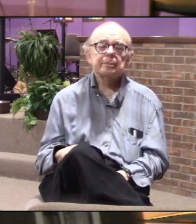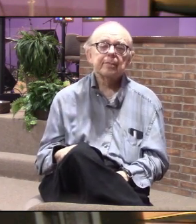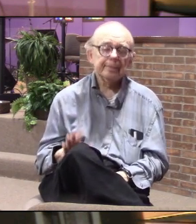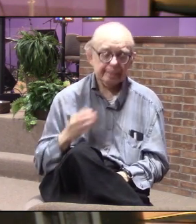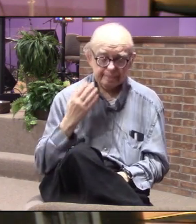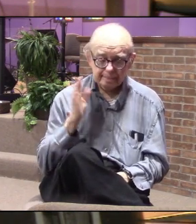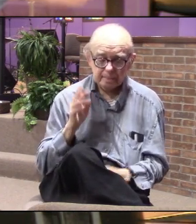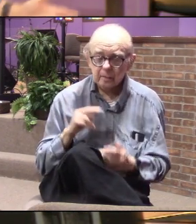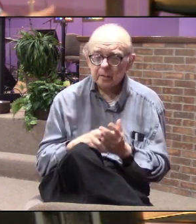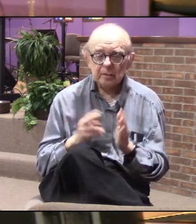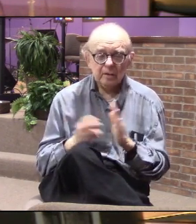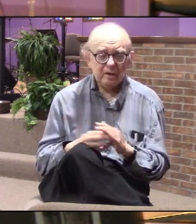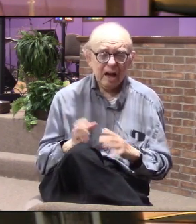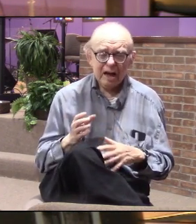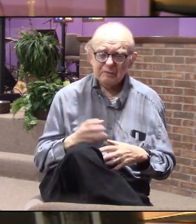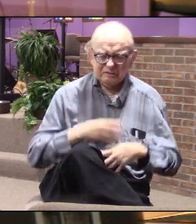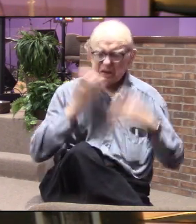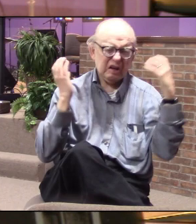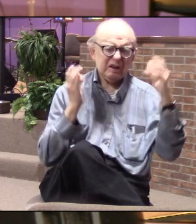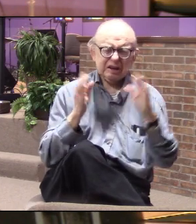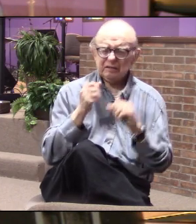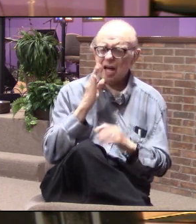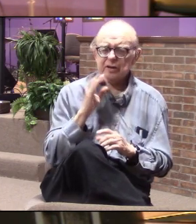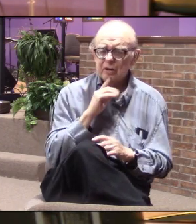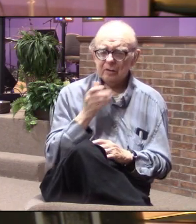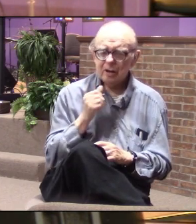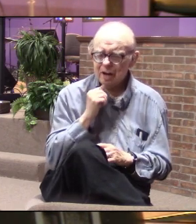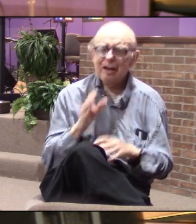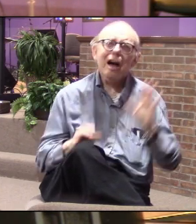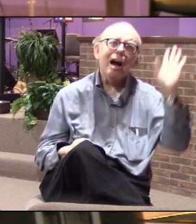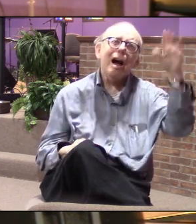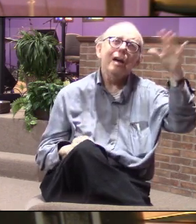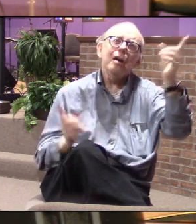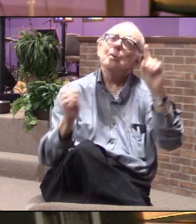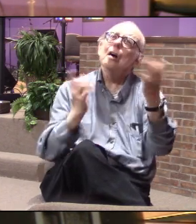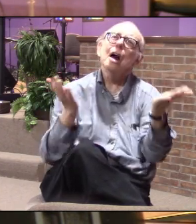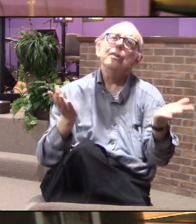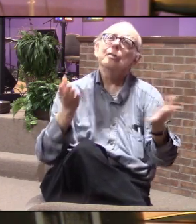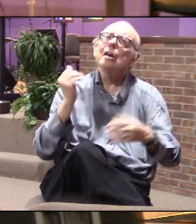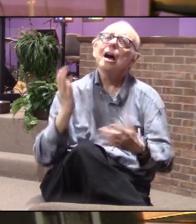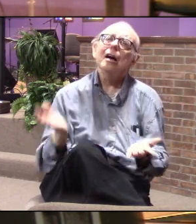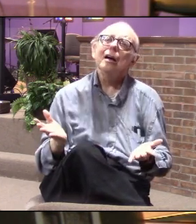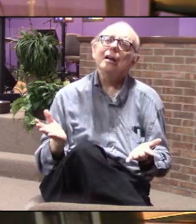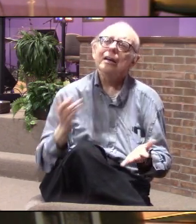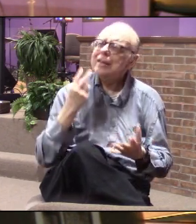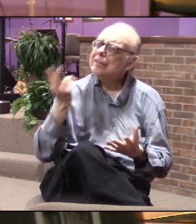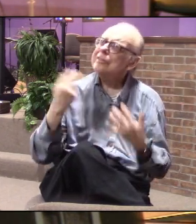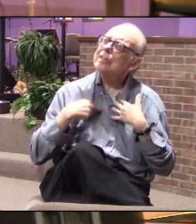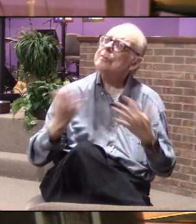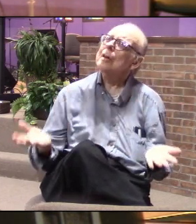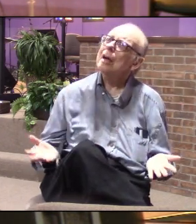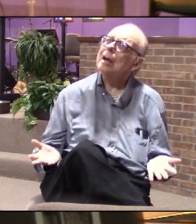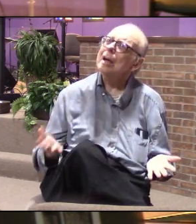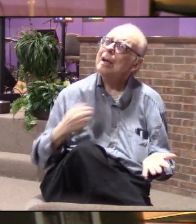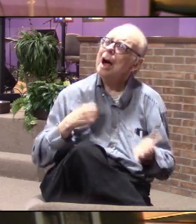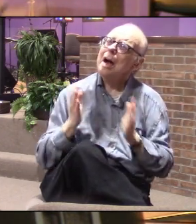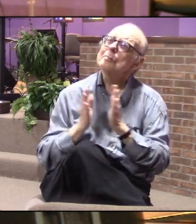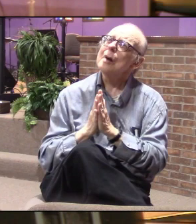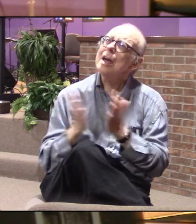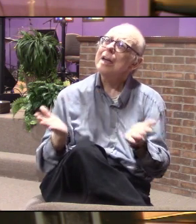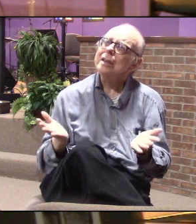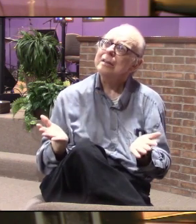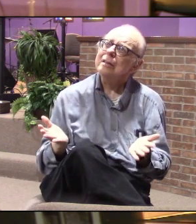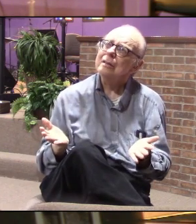I don't mean just yelling at him. Hey, God, where are you? Can't you see me in my